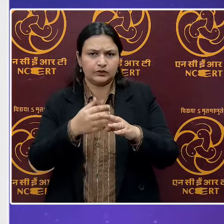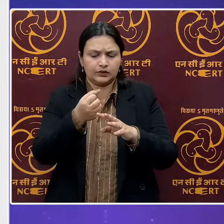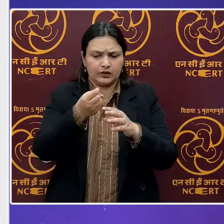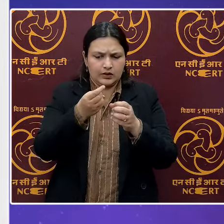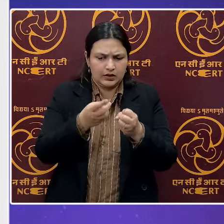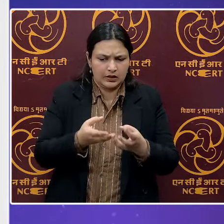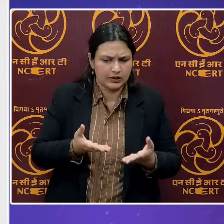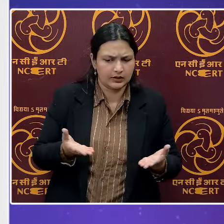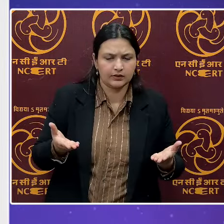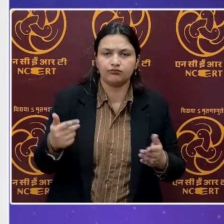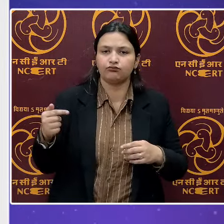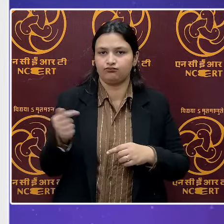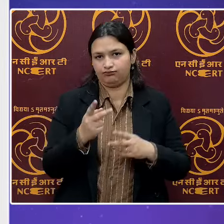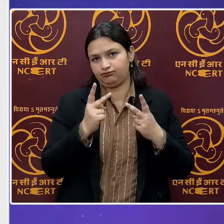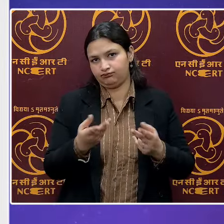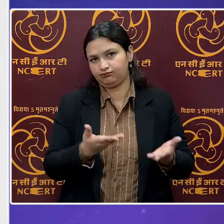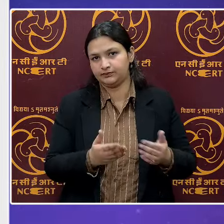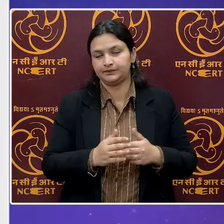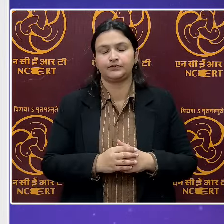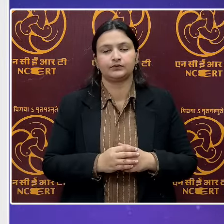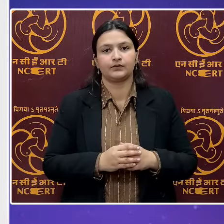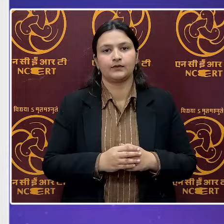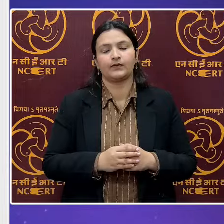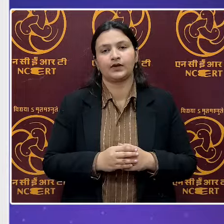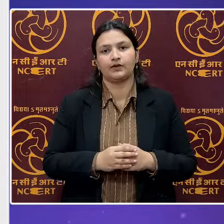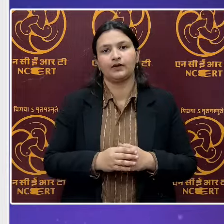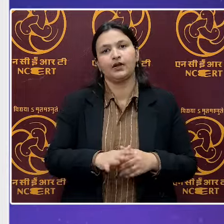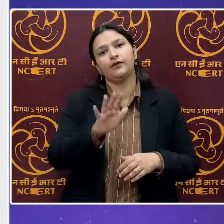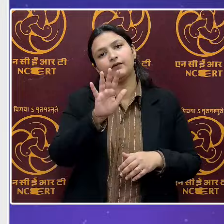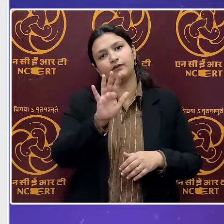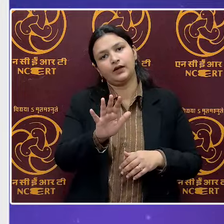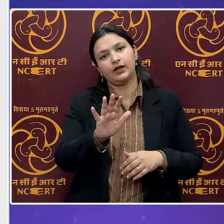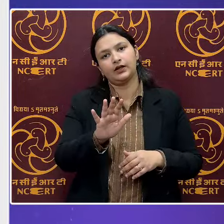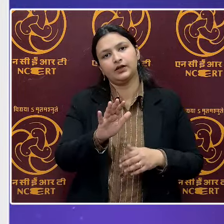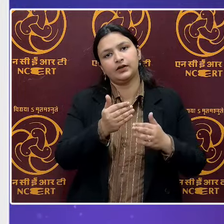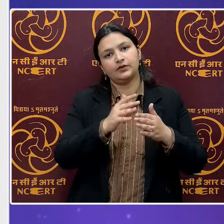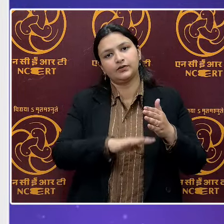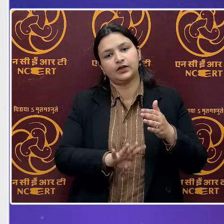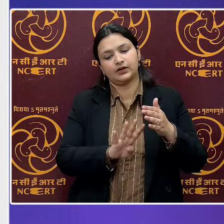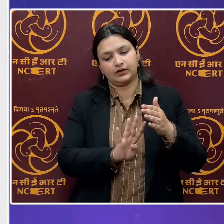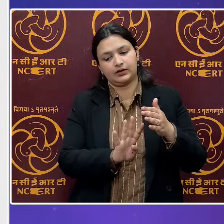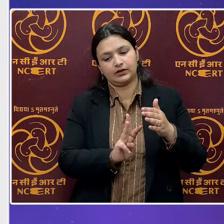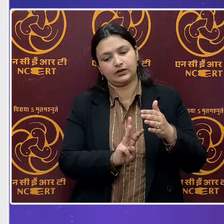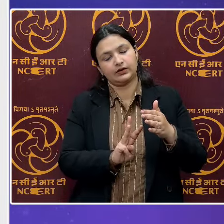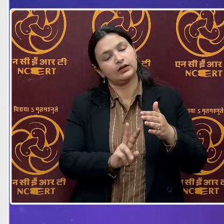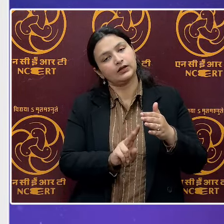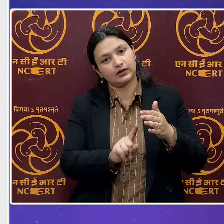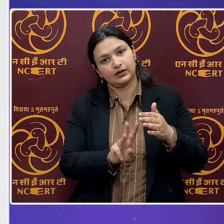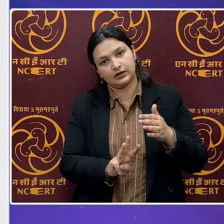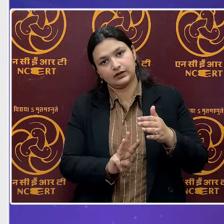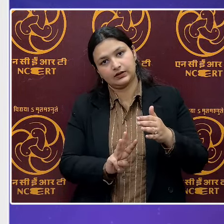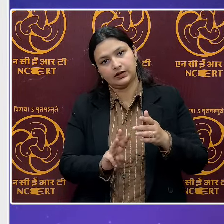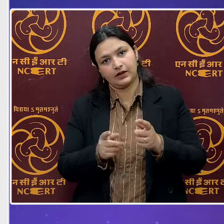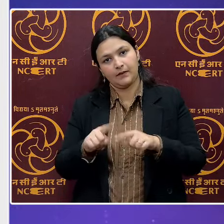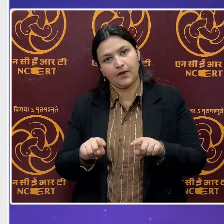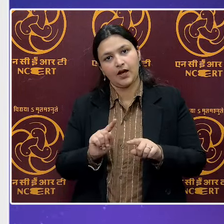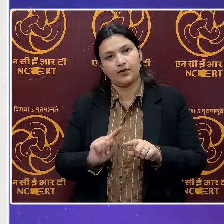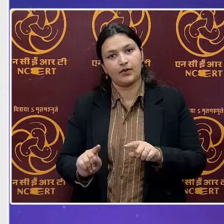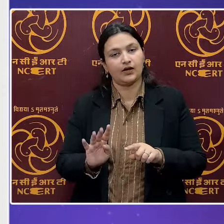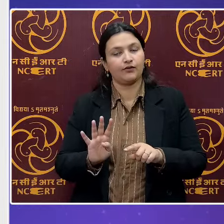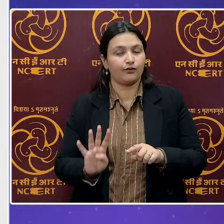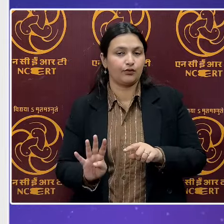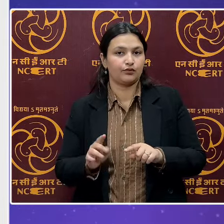3 pi plus pi by 4, that is 5 cos 13 pi by 4. 13 pi by 4 will have a value